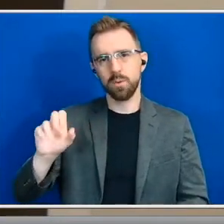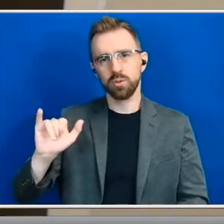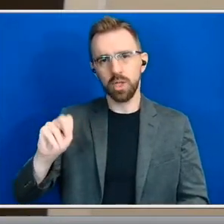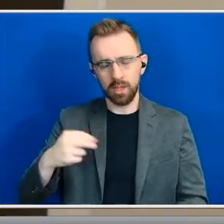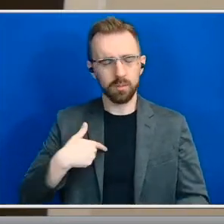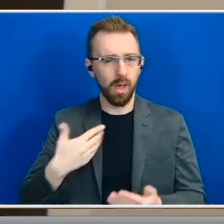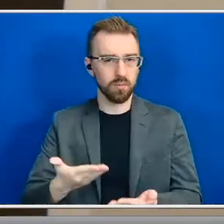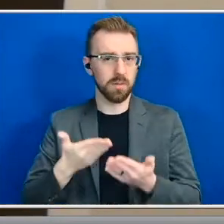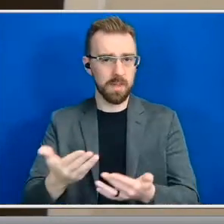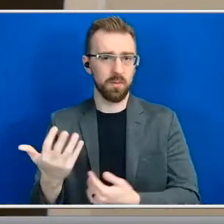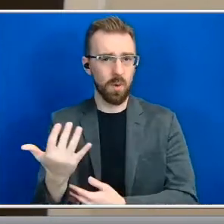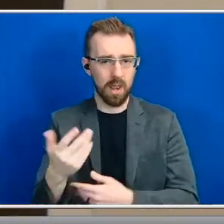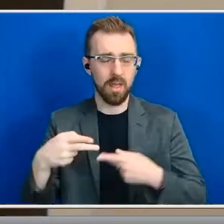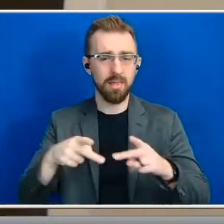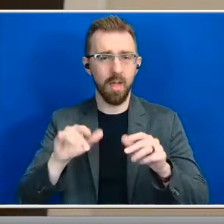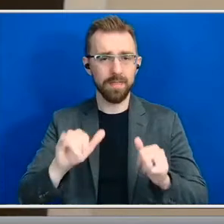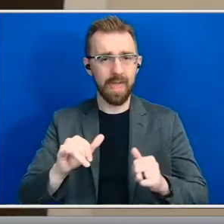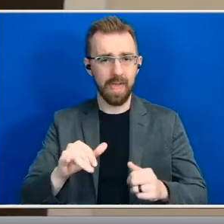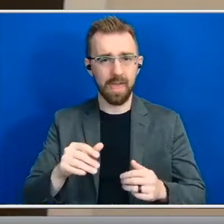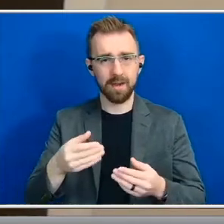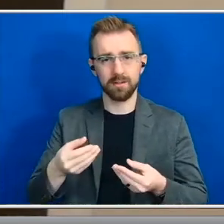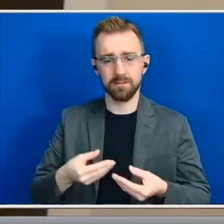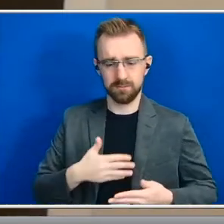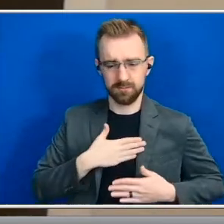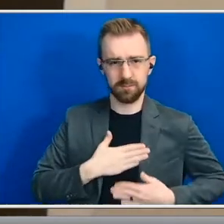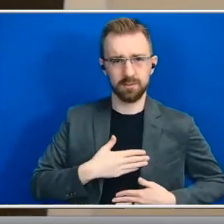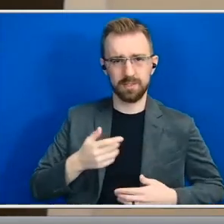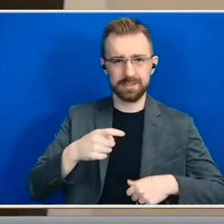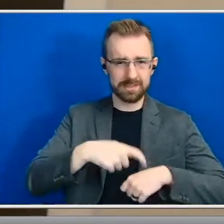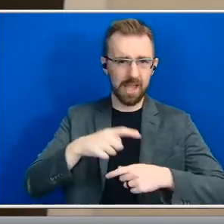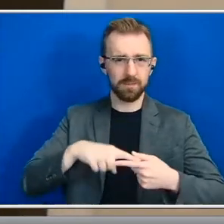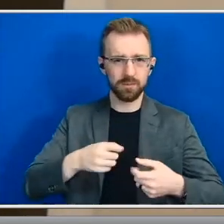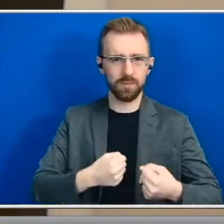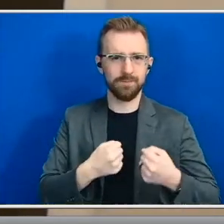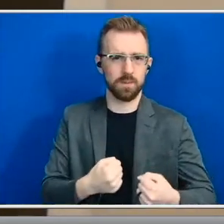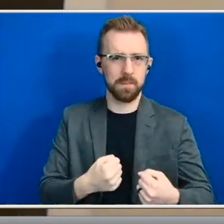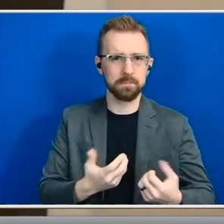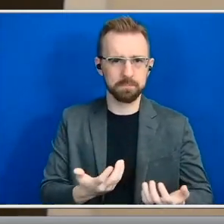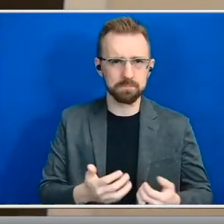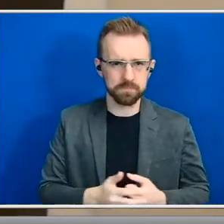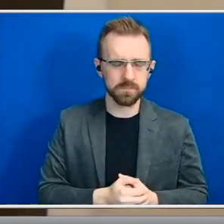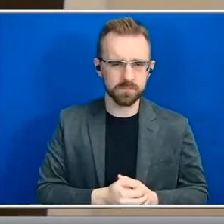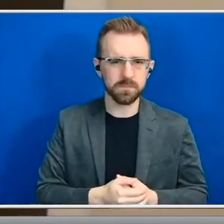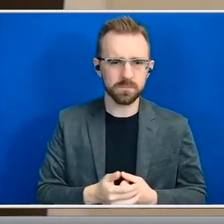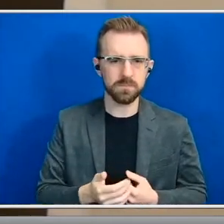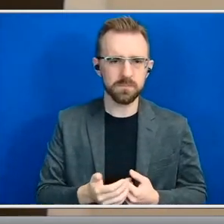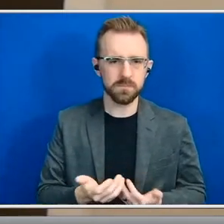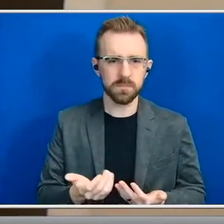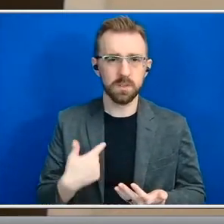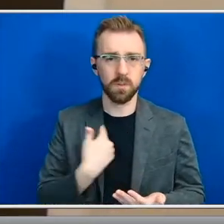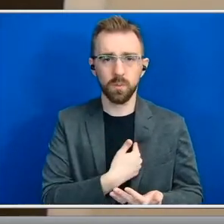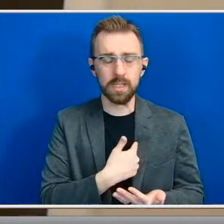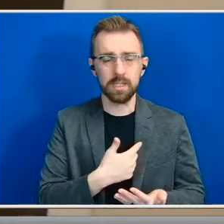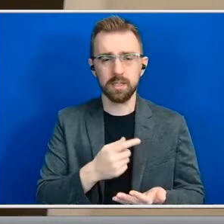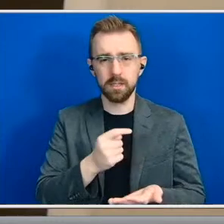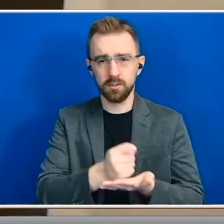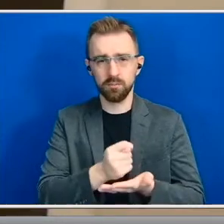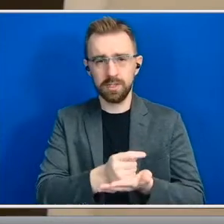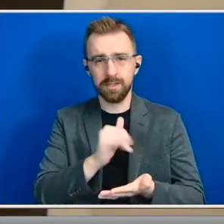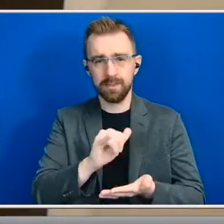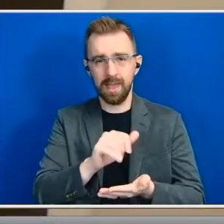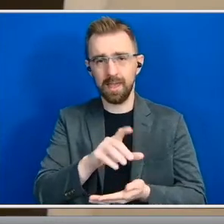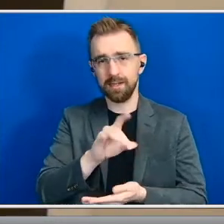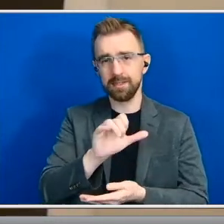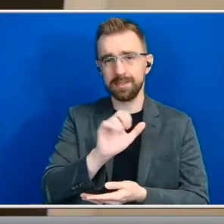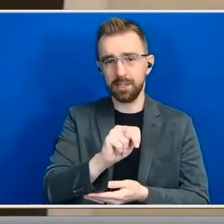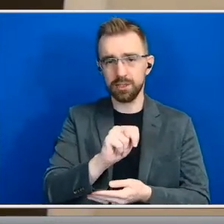and allowing that tissue a little time to firm up. When we treat an acute aortic dissection, especially